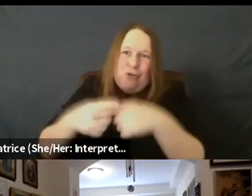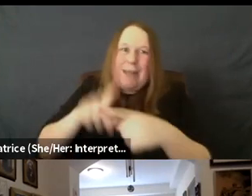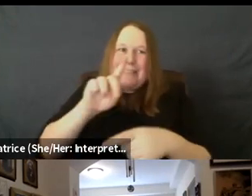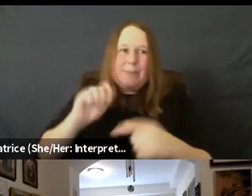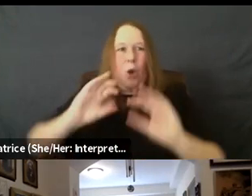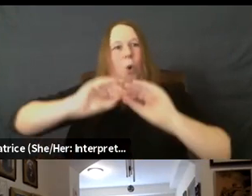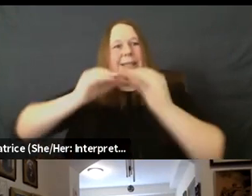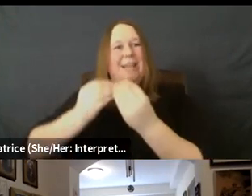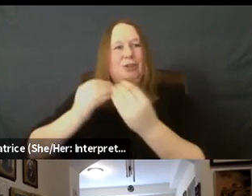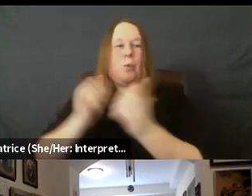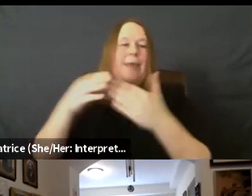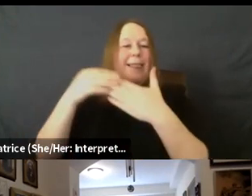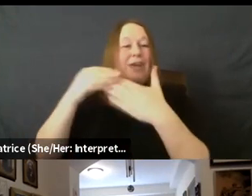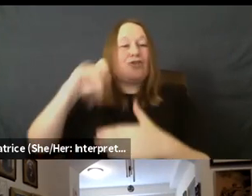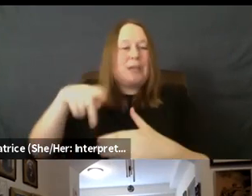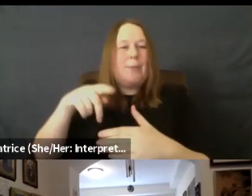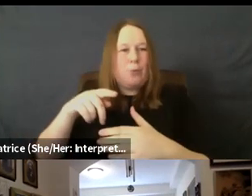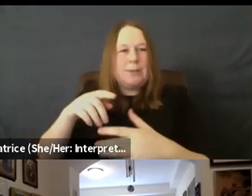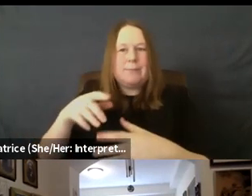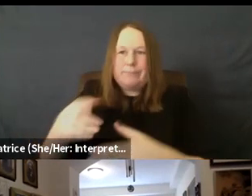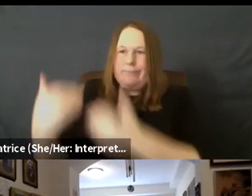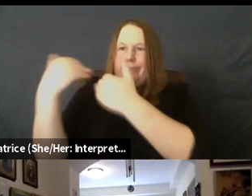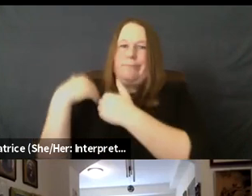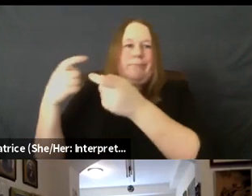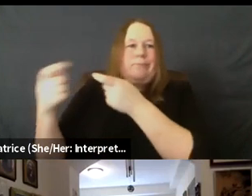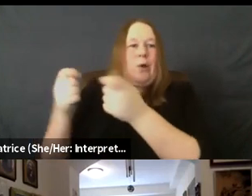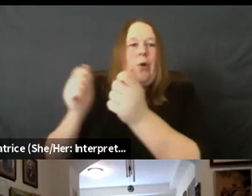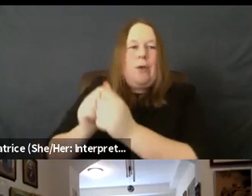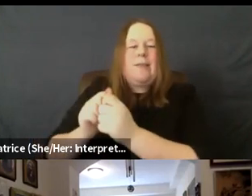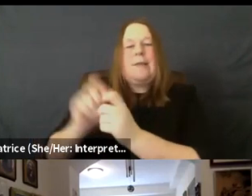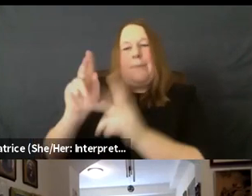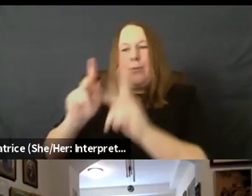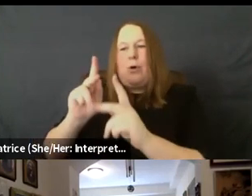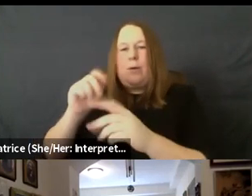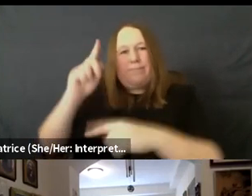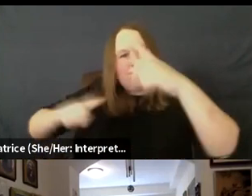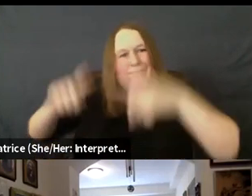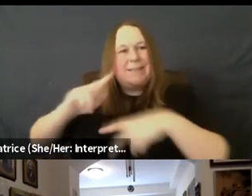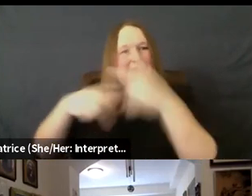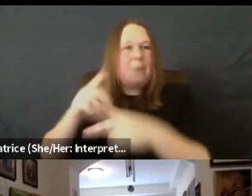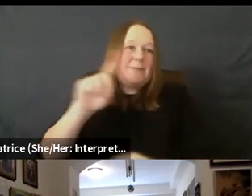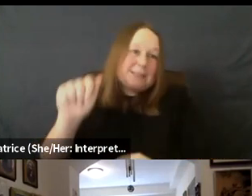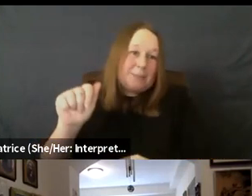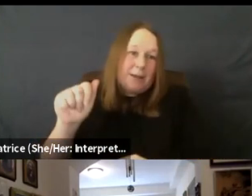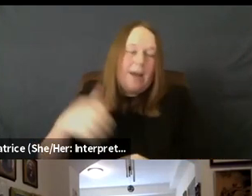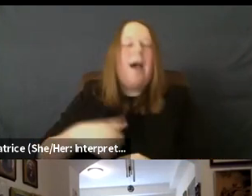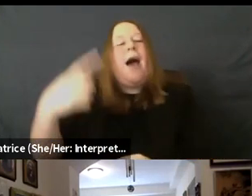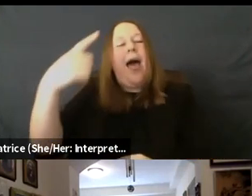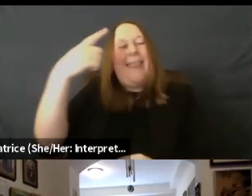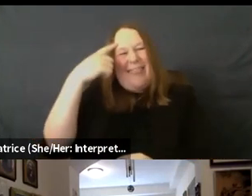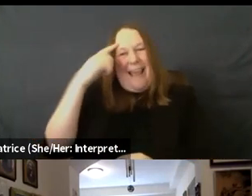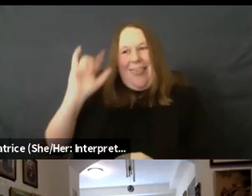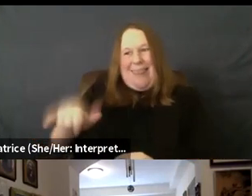organization where the leadership was in the hands of people with various forms of disabilities. I think